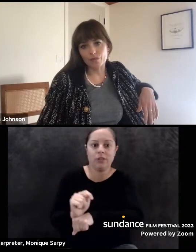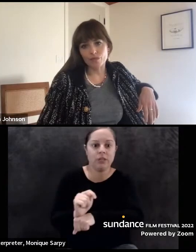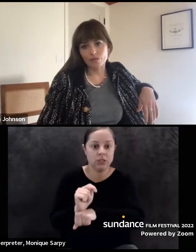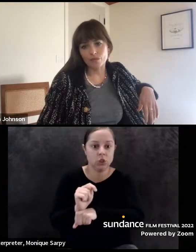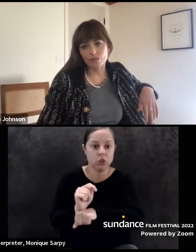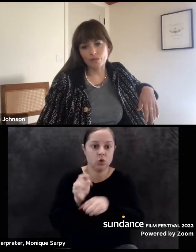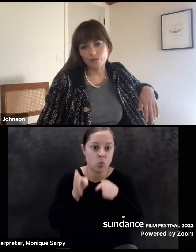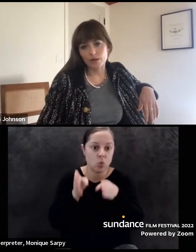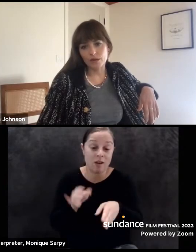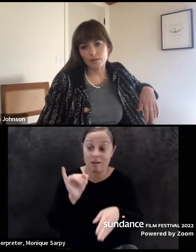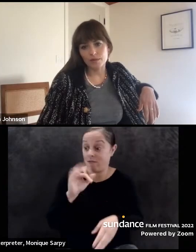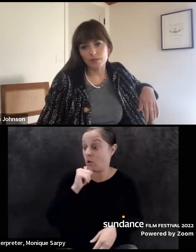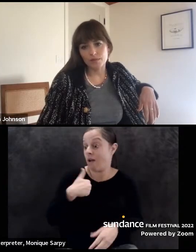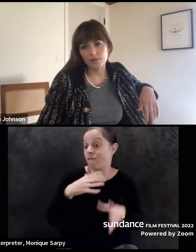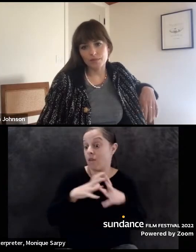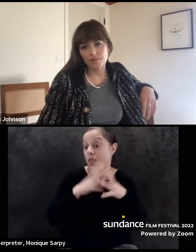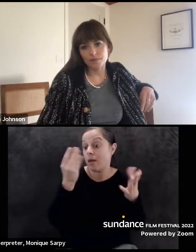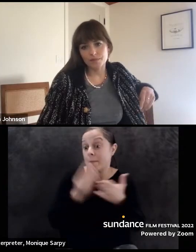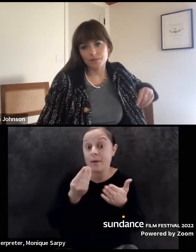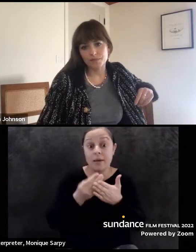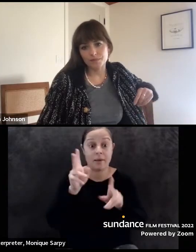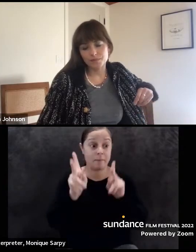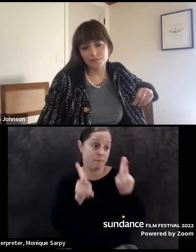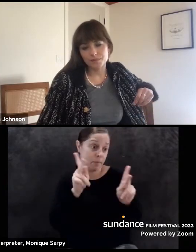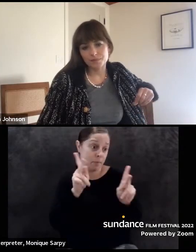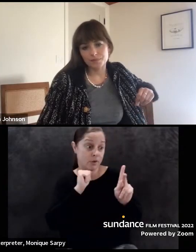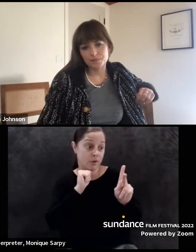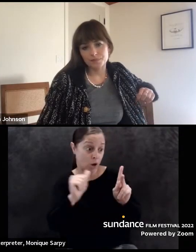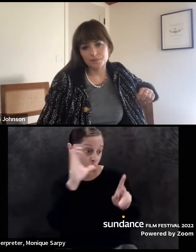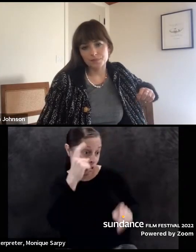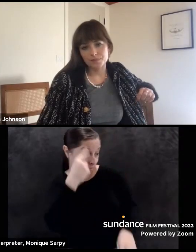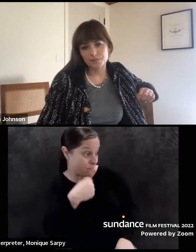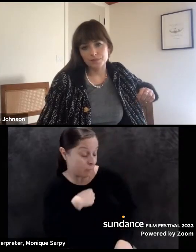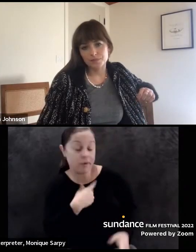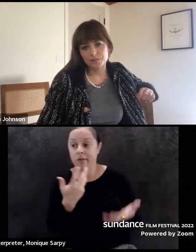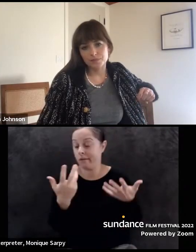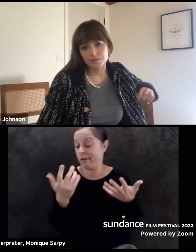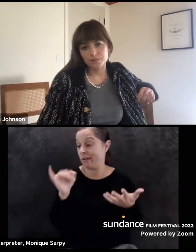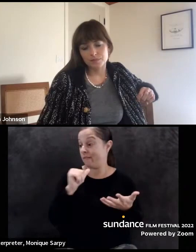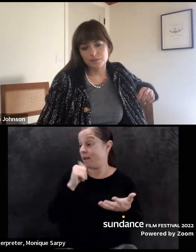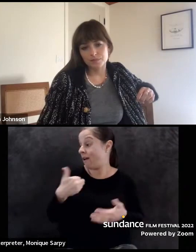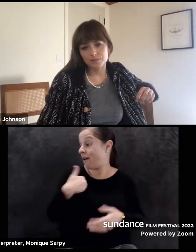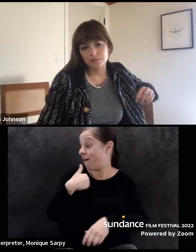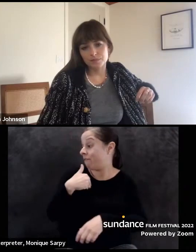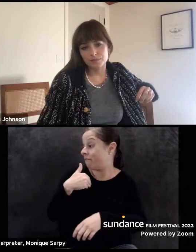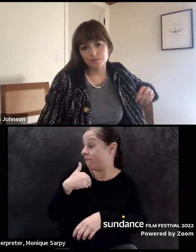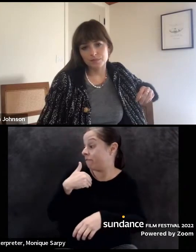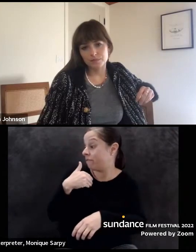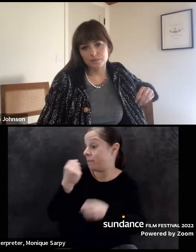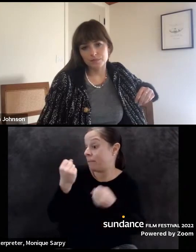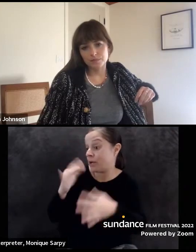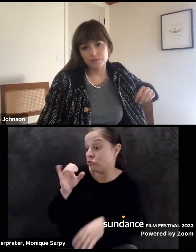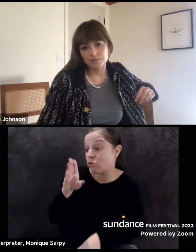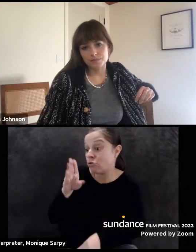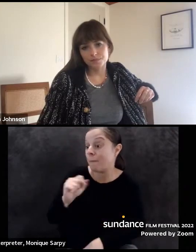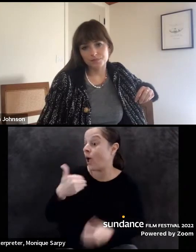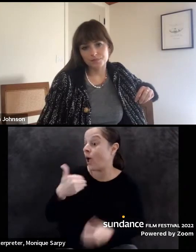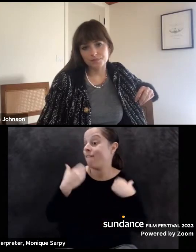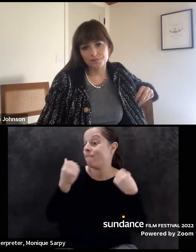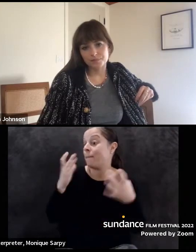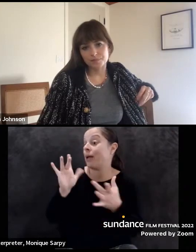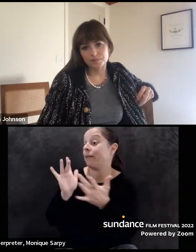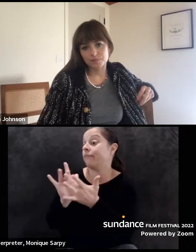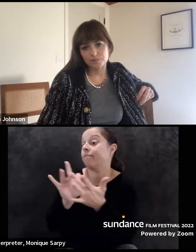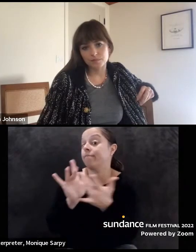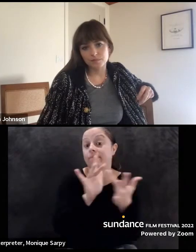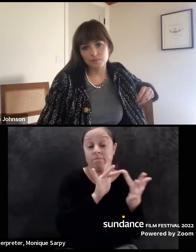don't have a lot of money and if people aren't really checking for you, it's very hard to get jobs. If you don't have any major connections, or, I didn't have